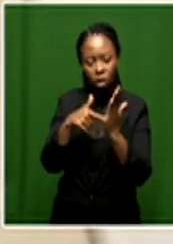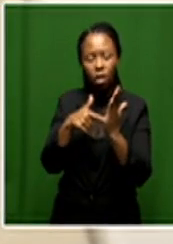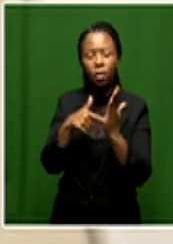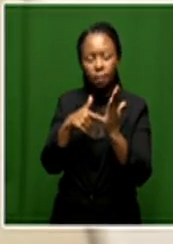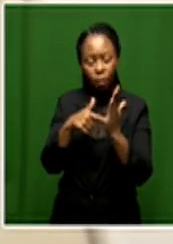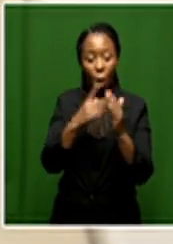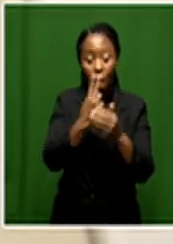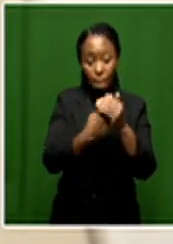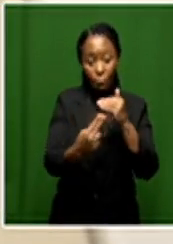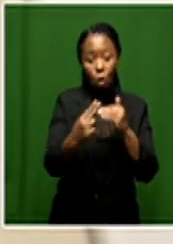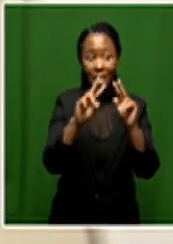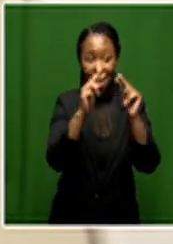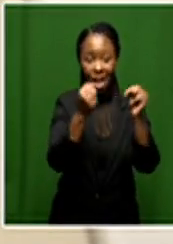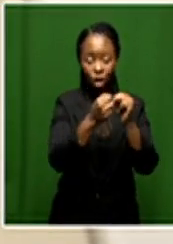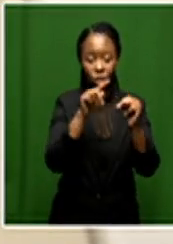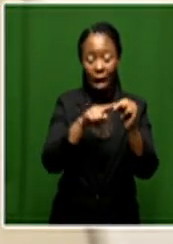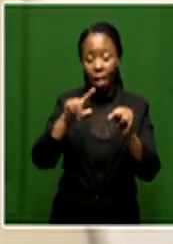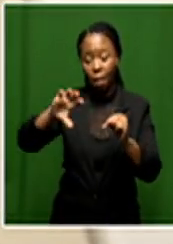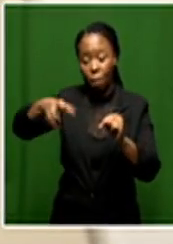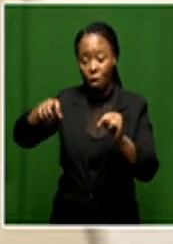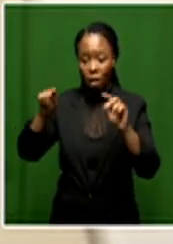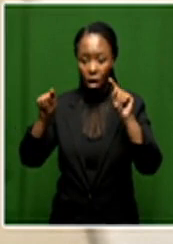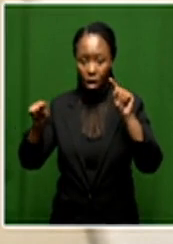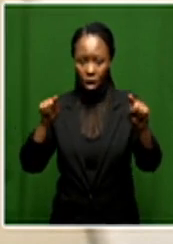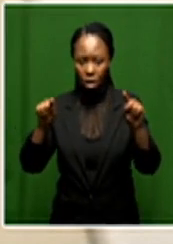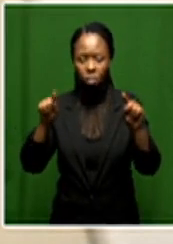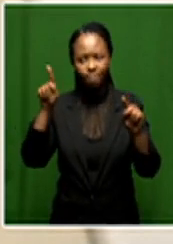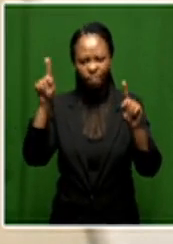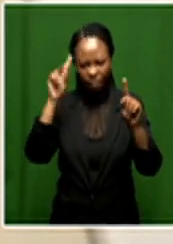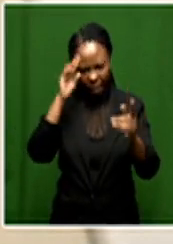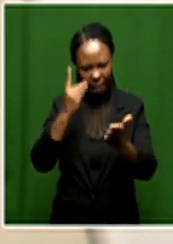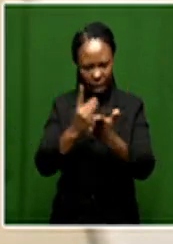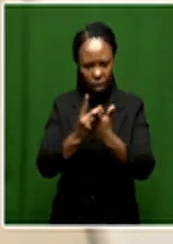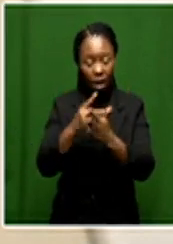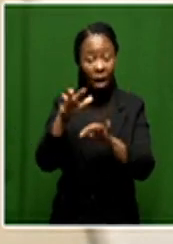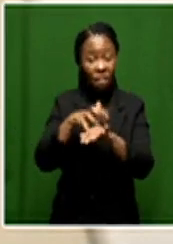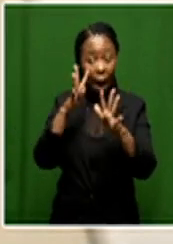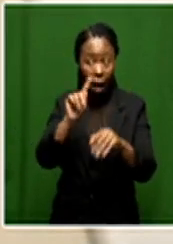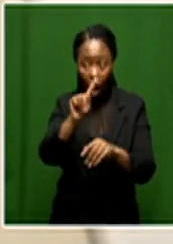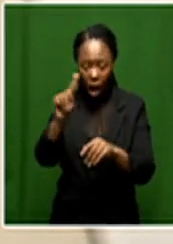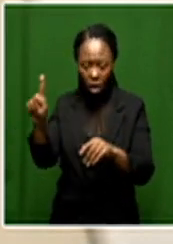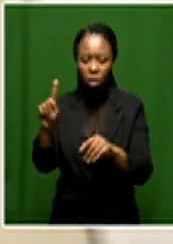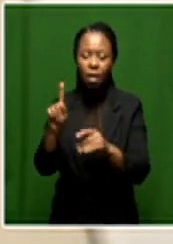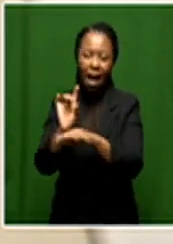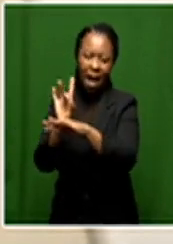and provincial, have decided to go on to advise farmers to vaccinate.